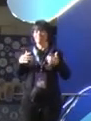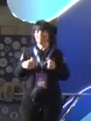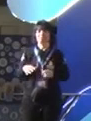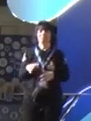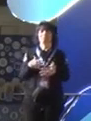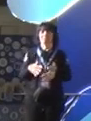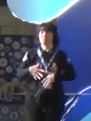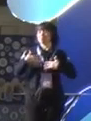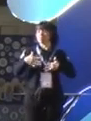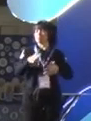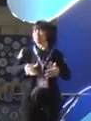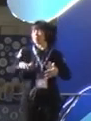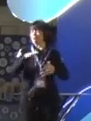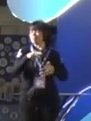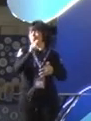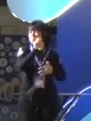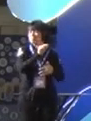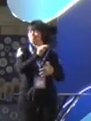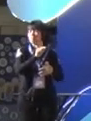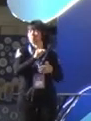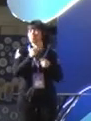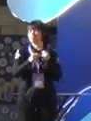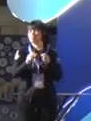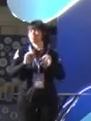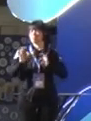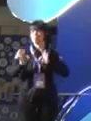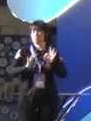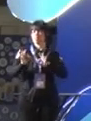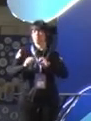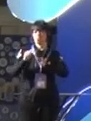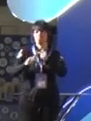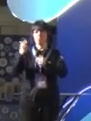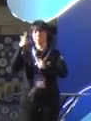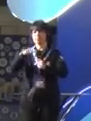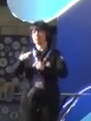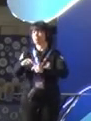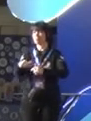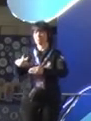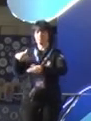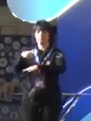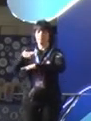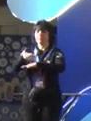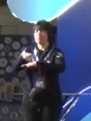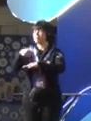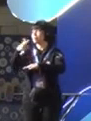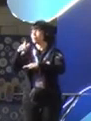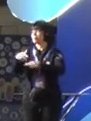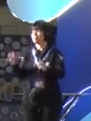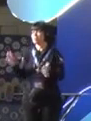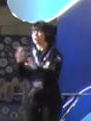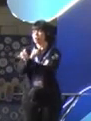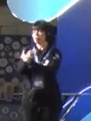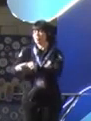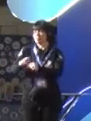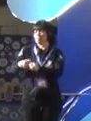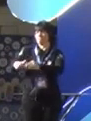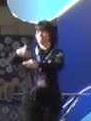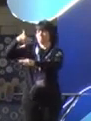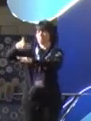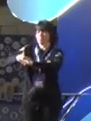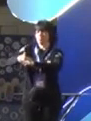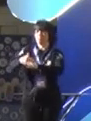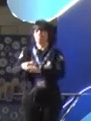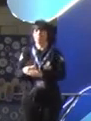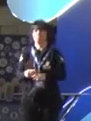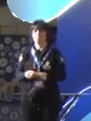example would go on to do the work that he didn't have time to complete in his life. Should I take two more?